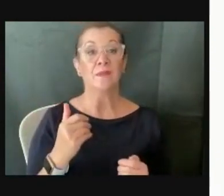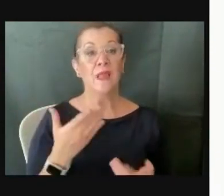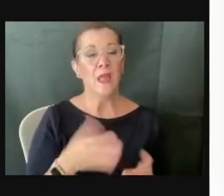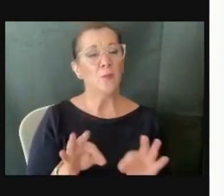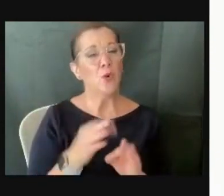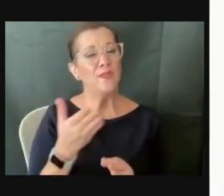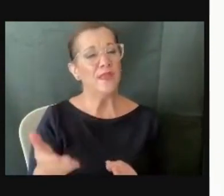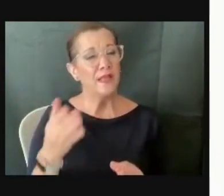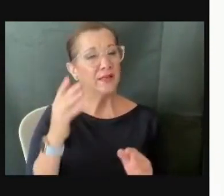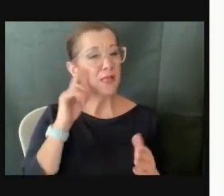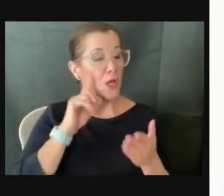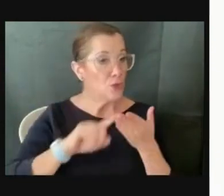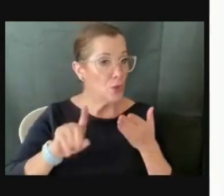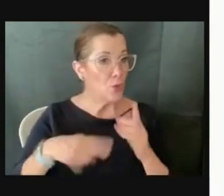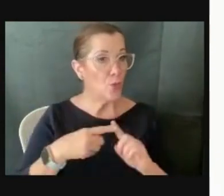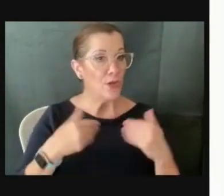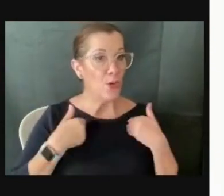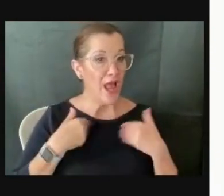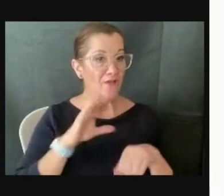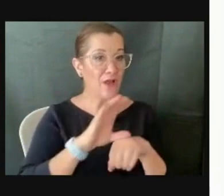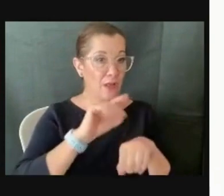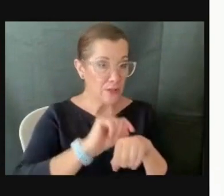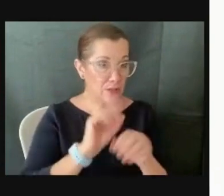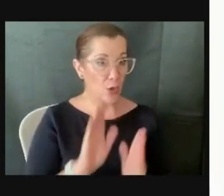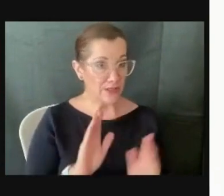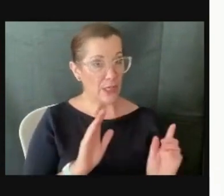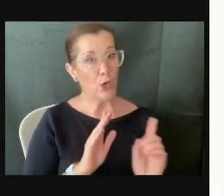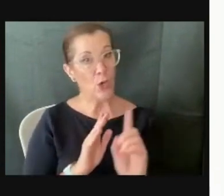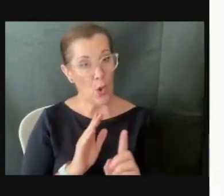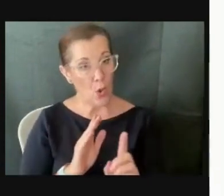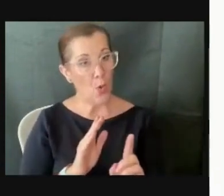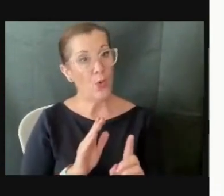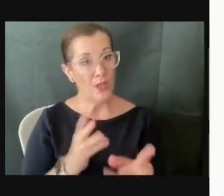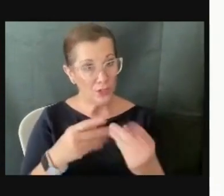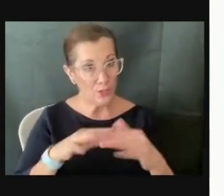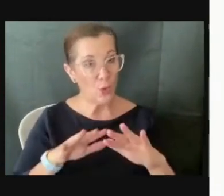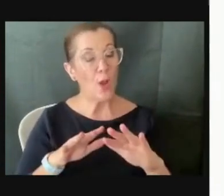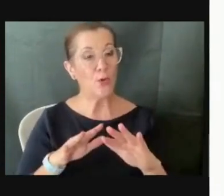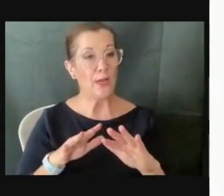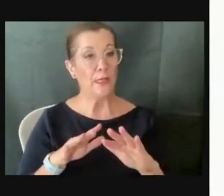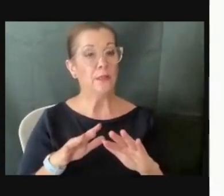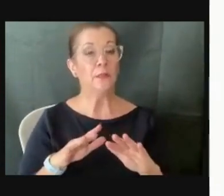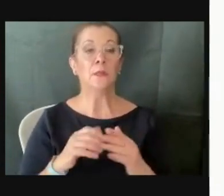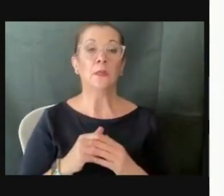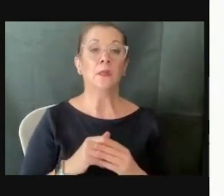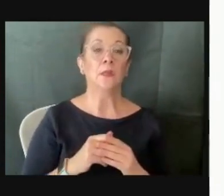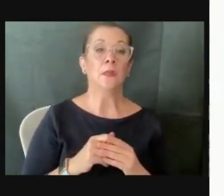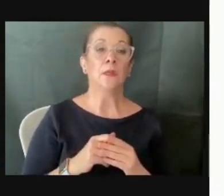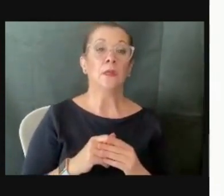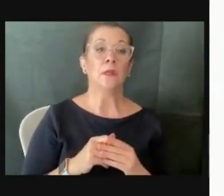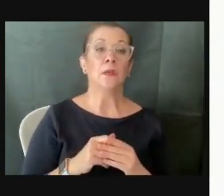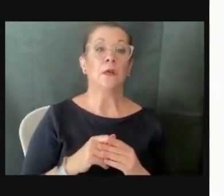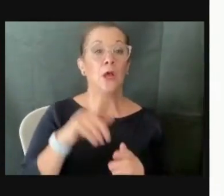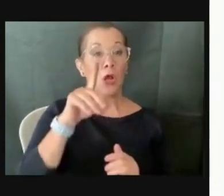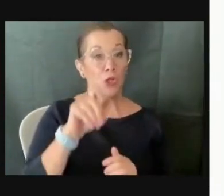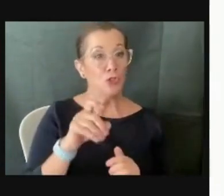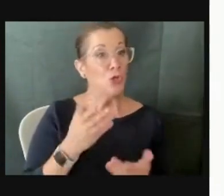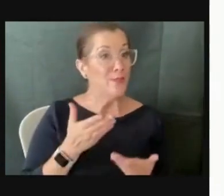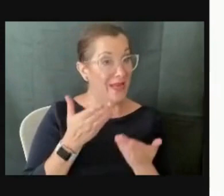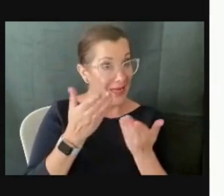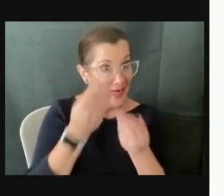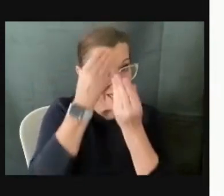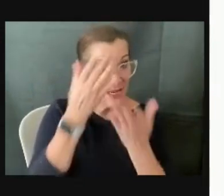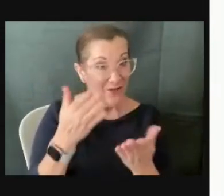have a consultant come out onto your property to give an assessment. So they should be giving a